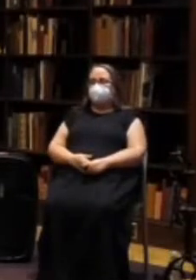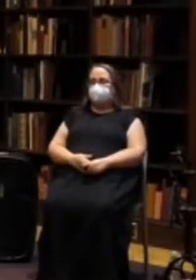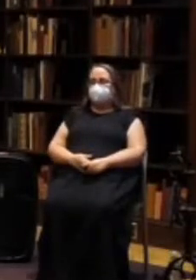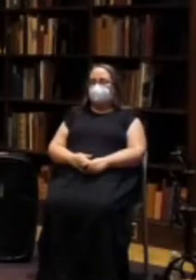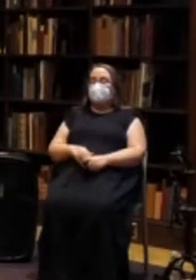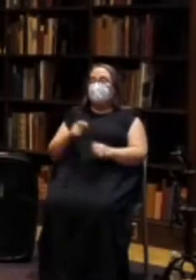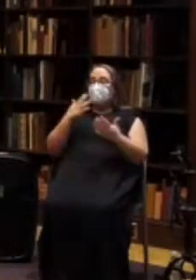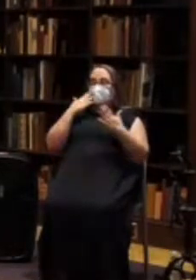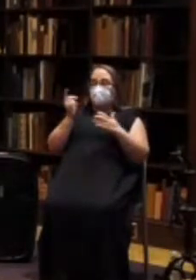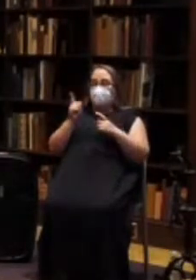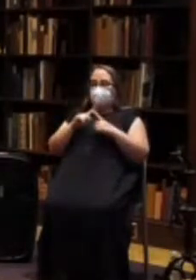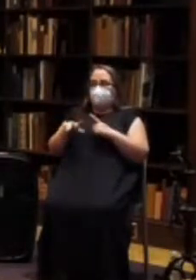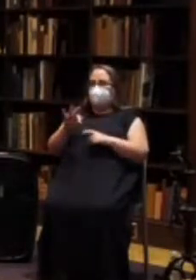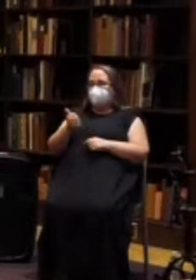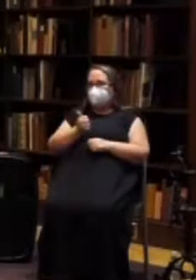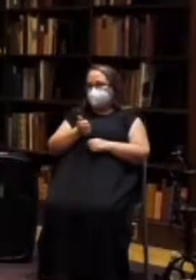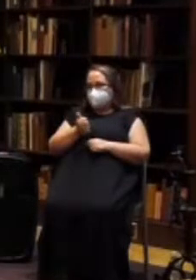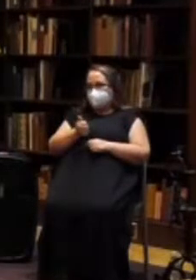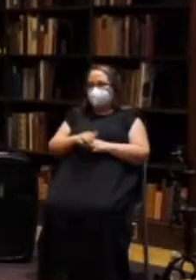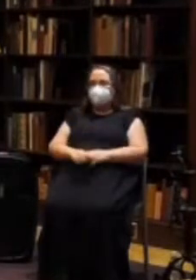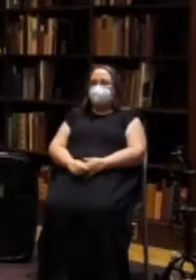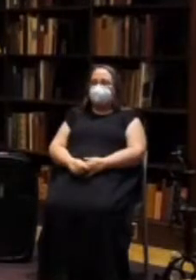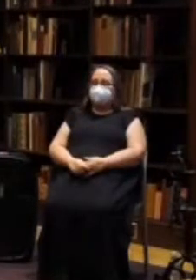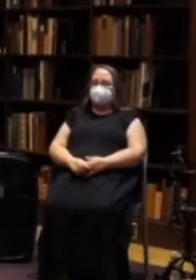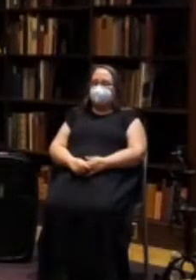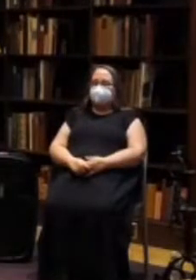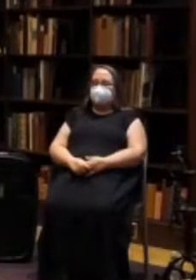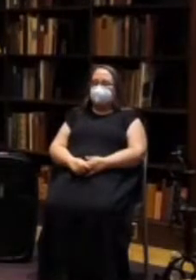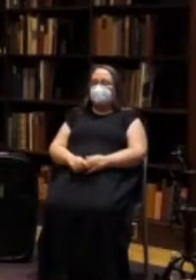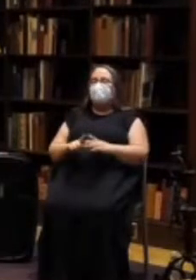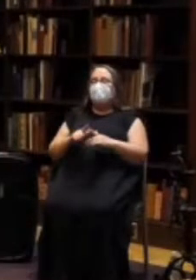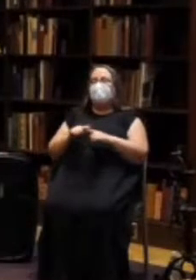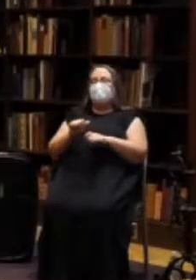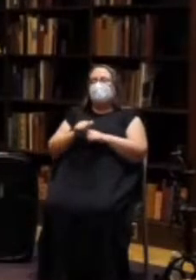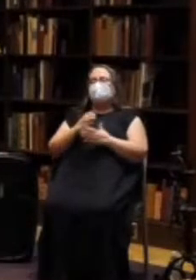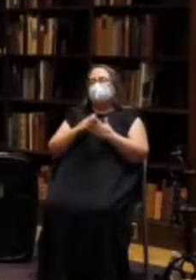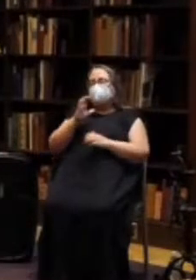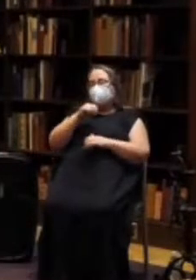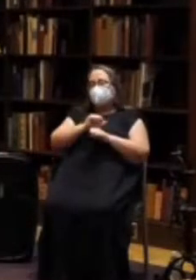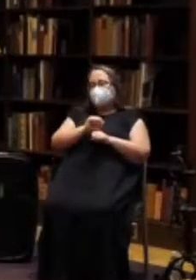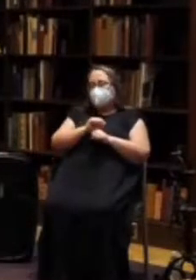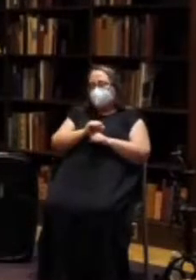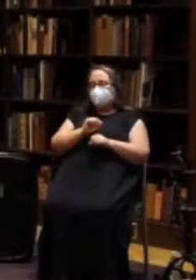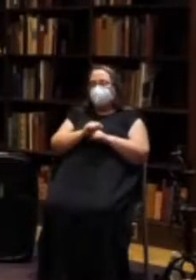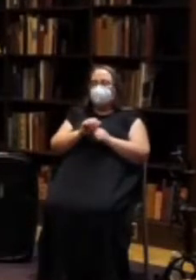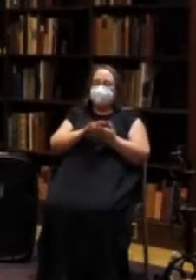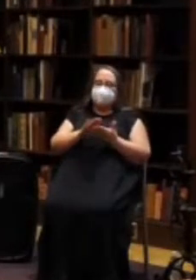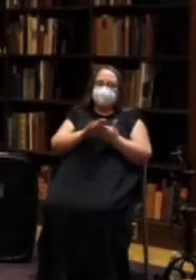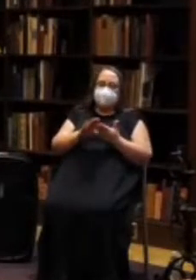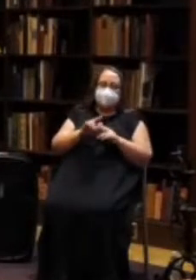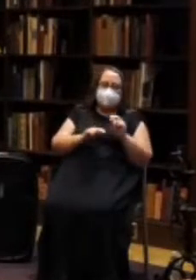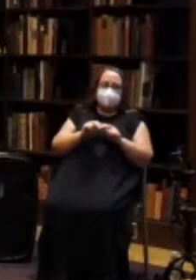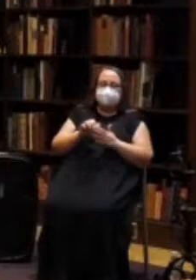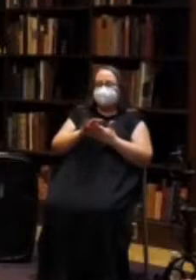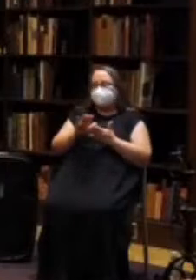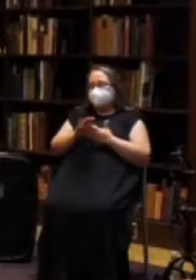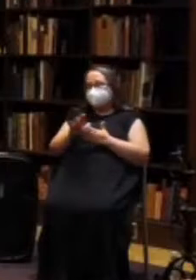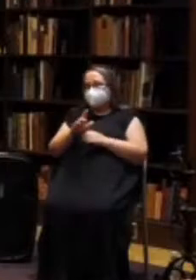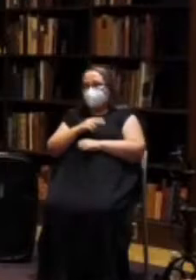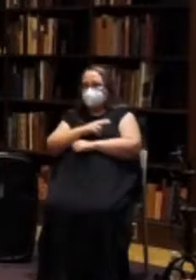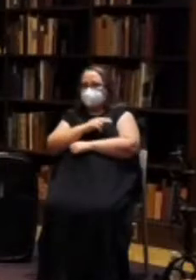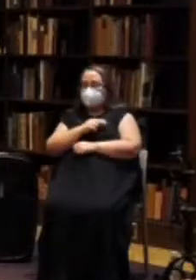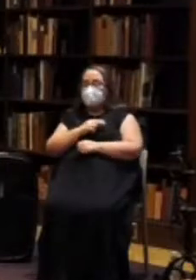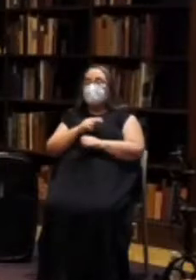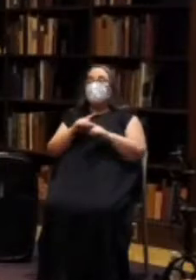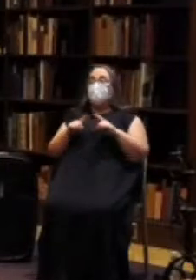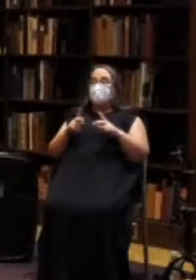know where to find himself. So he begins to work some odd jobs. He works as a janitor. He works in a hospital, right?